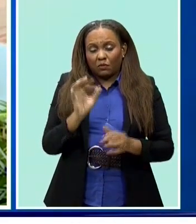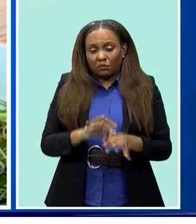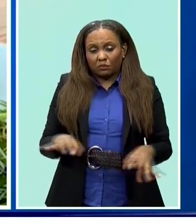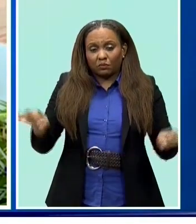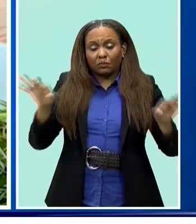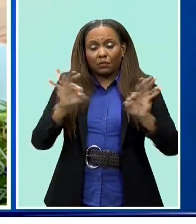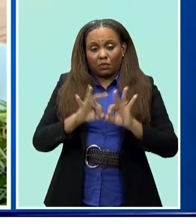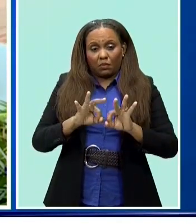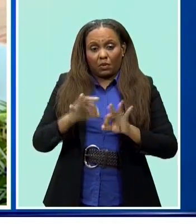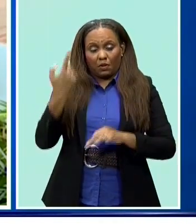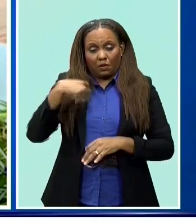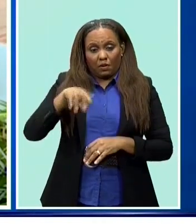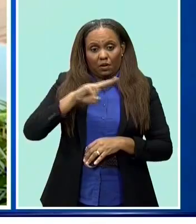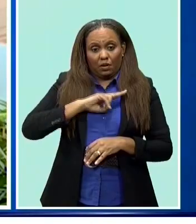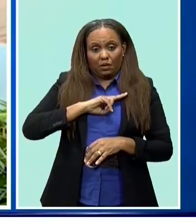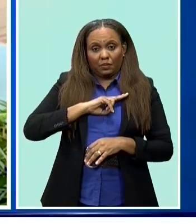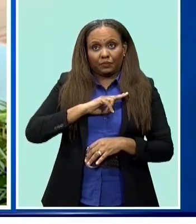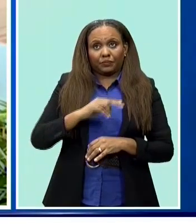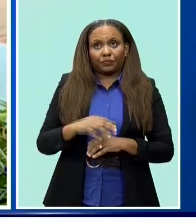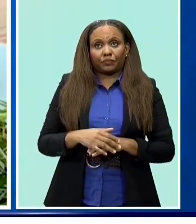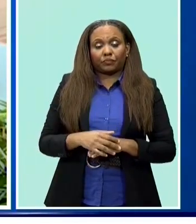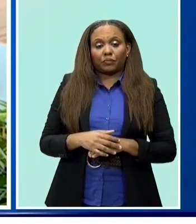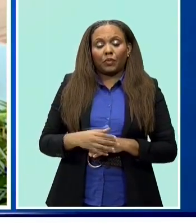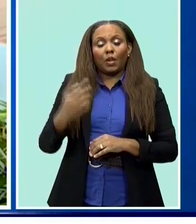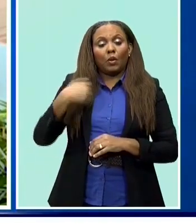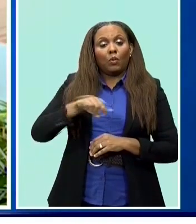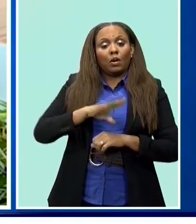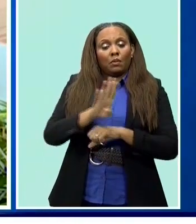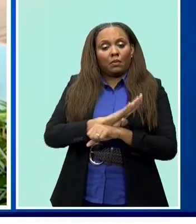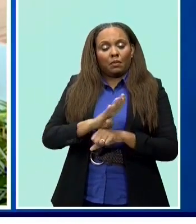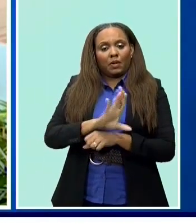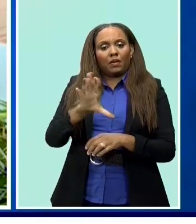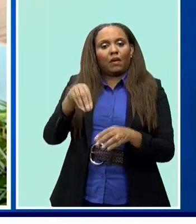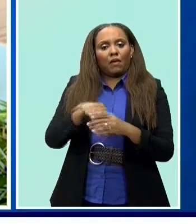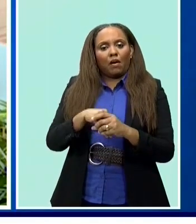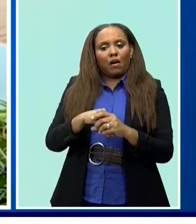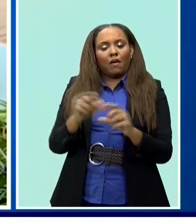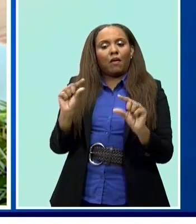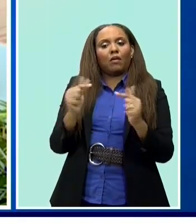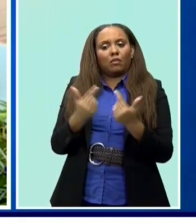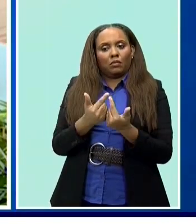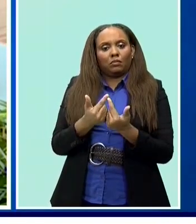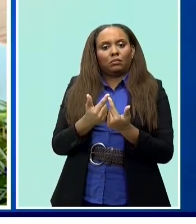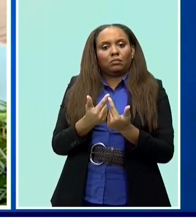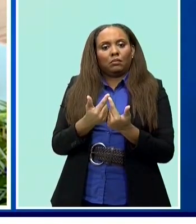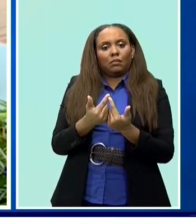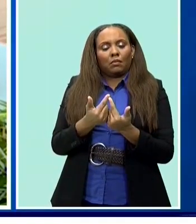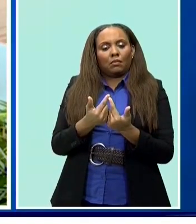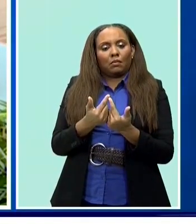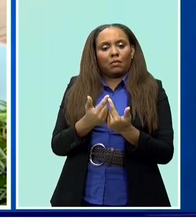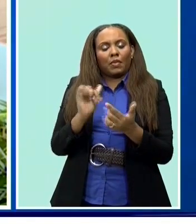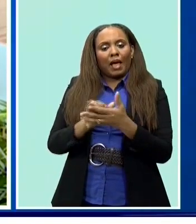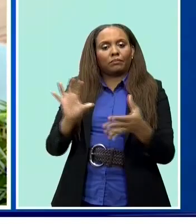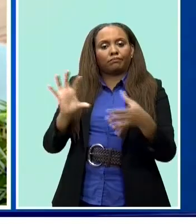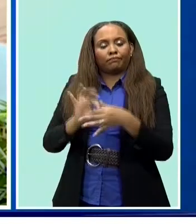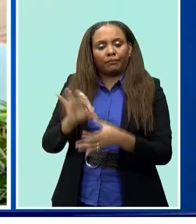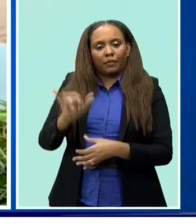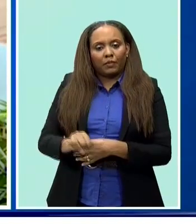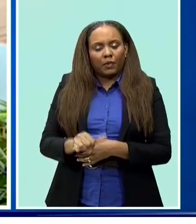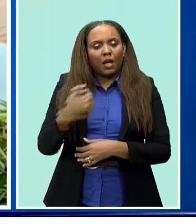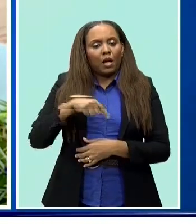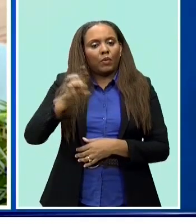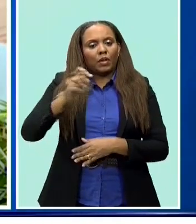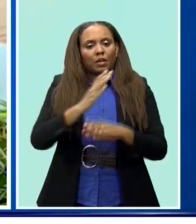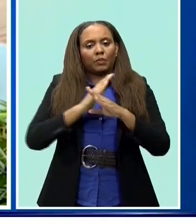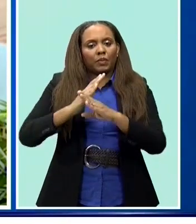EU EPA agreement, it is our responsibility to ensure that our micro, small, and medium enterprises are